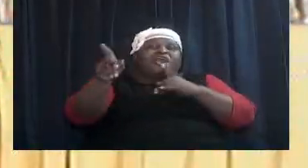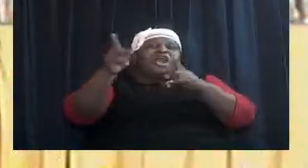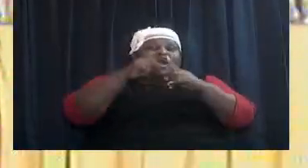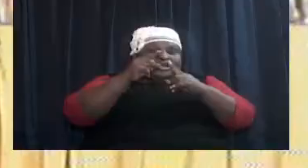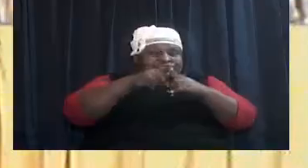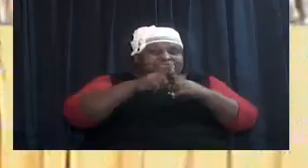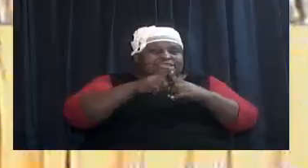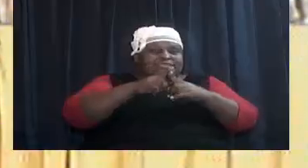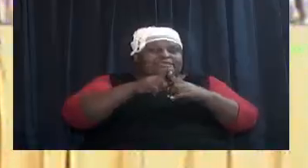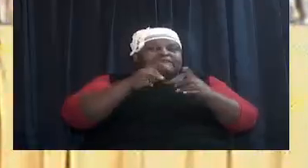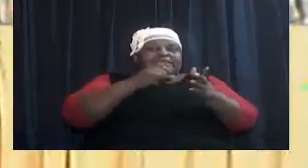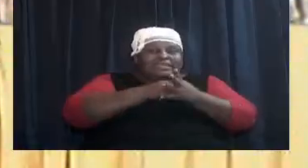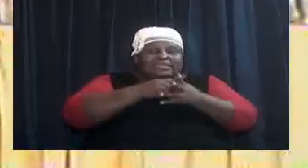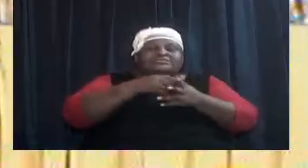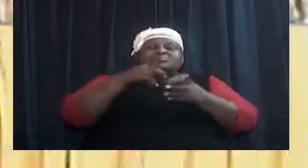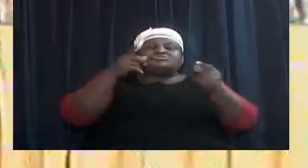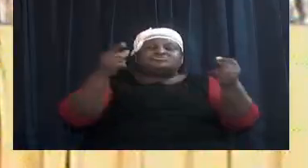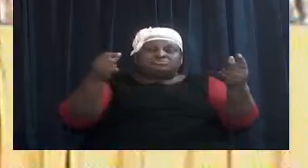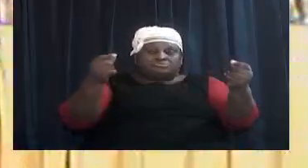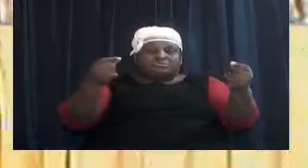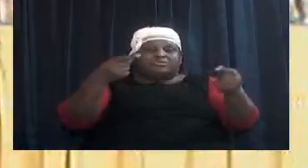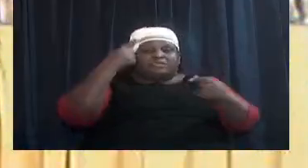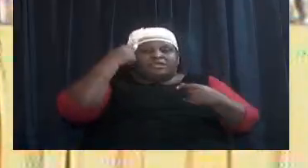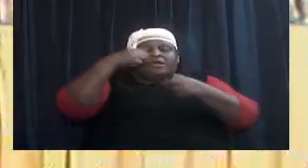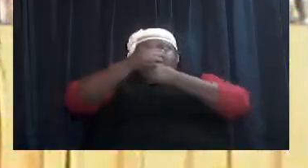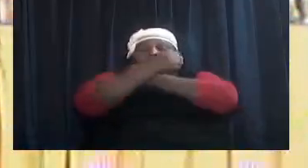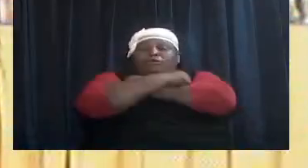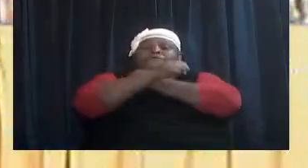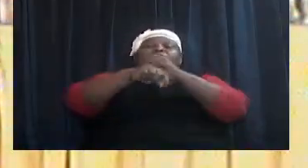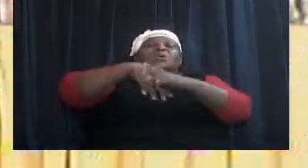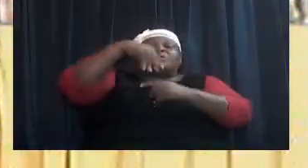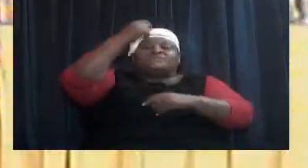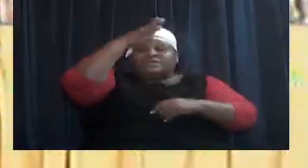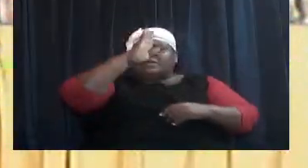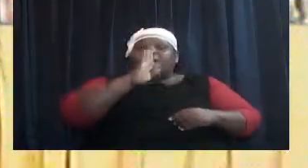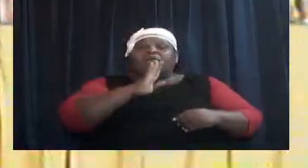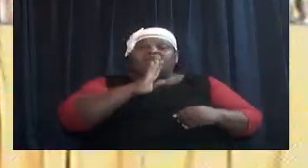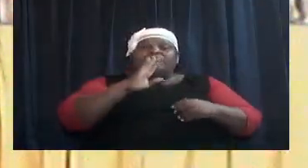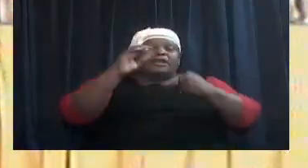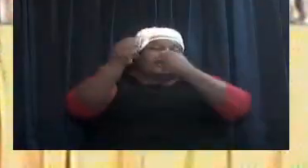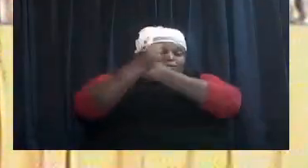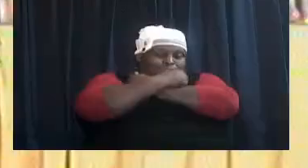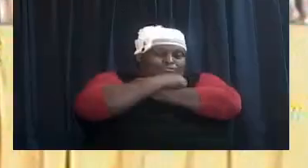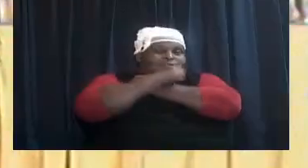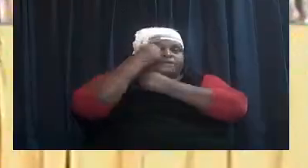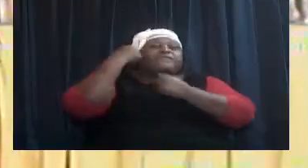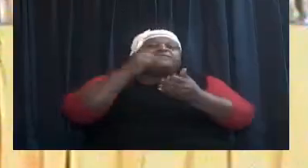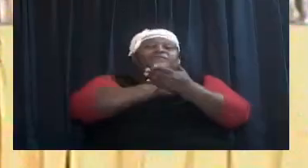is done out of love for God or love for the brethren.